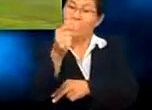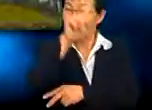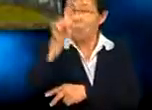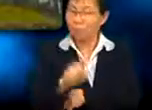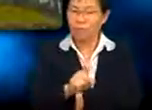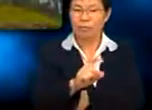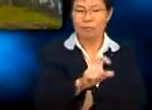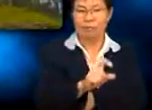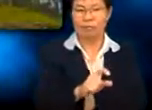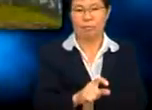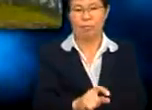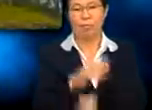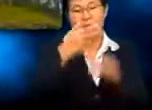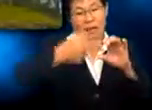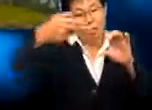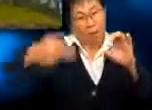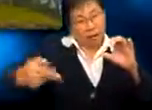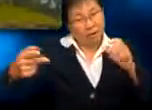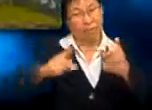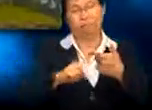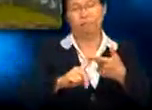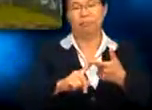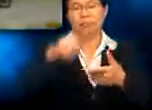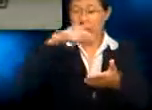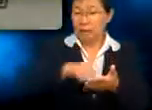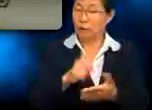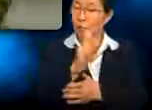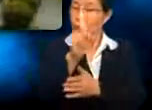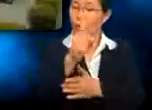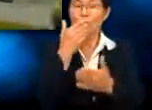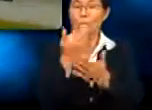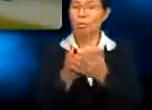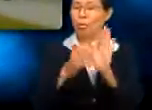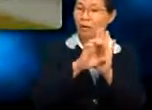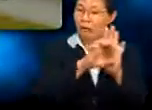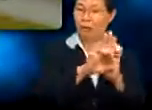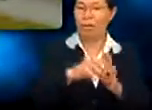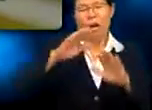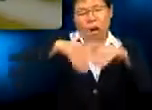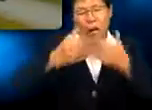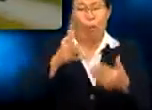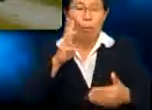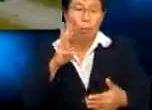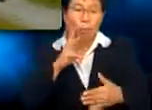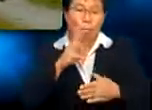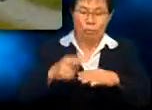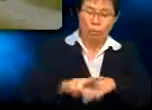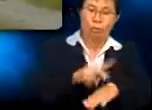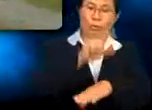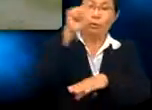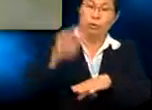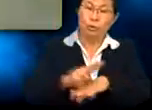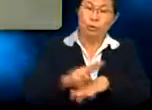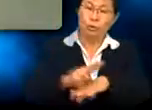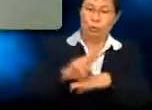The Jaw Dam in Cameron Highlands. This is one good example of how water is used